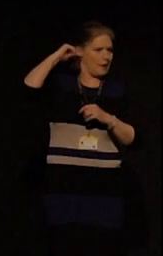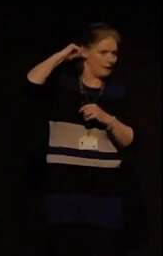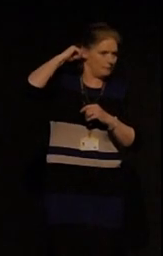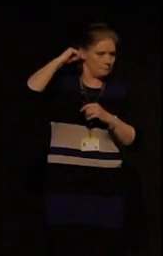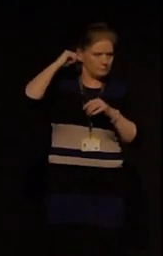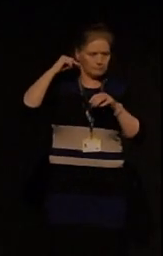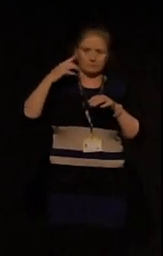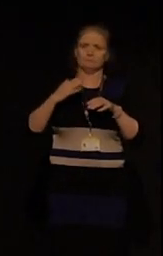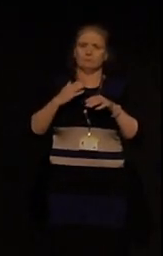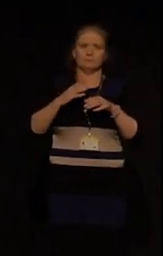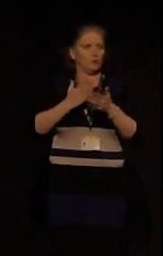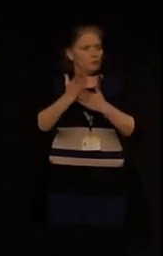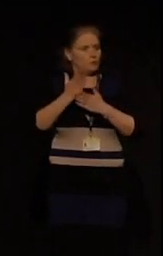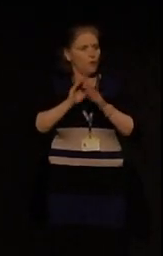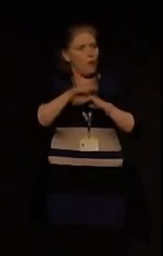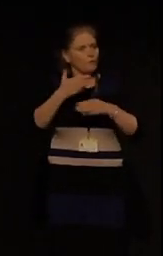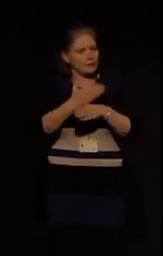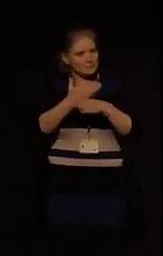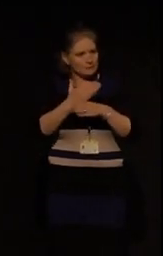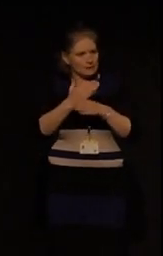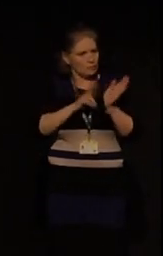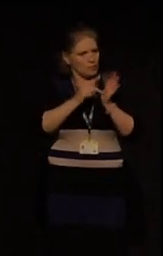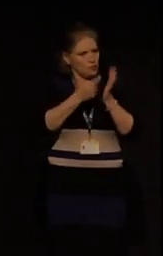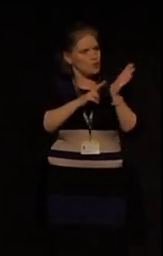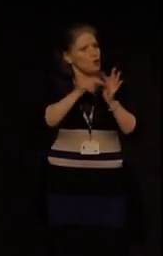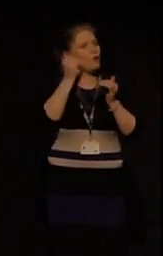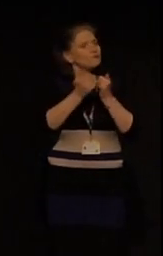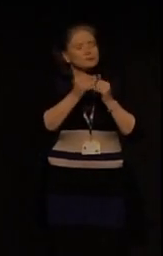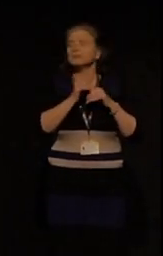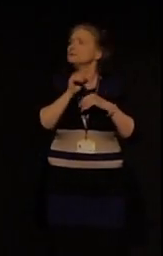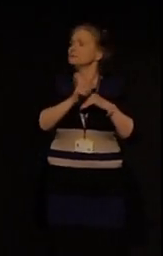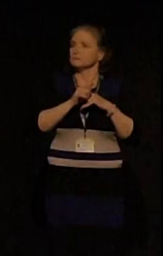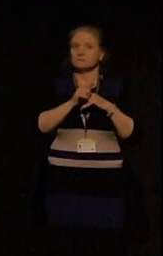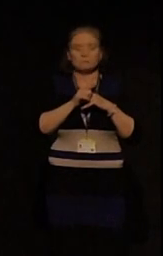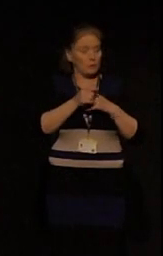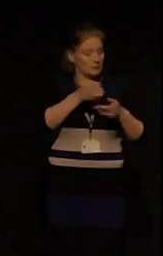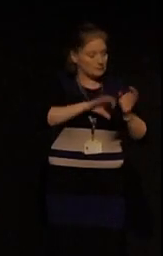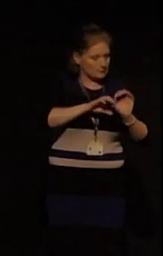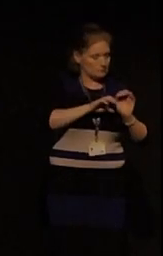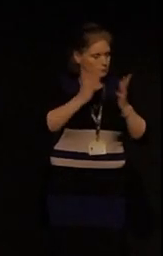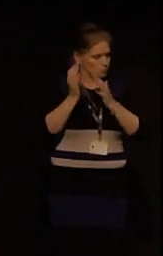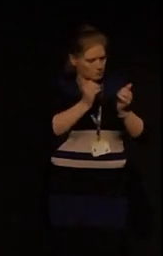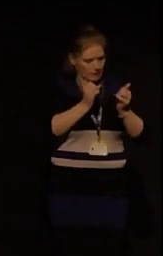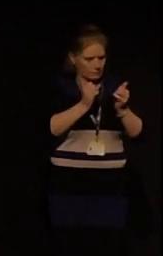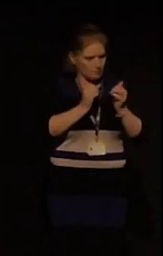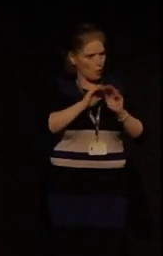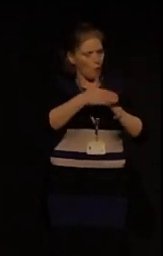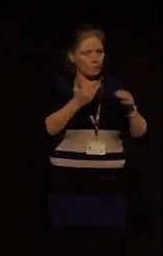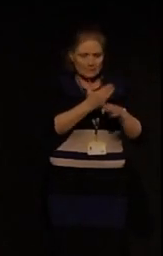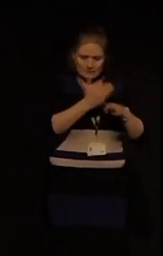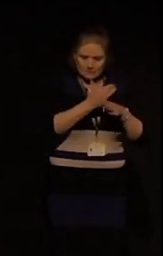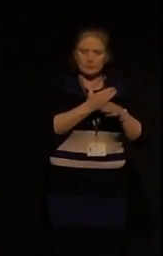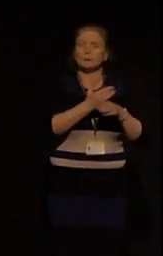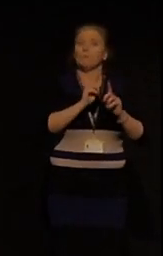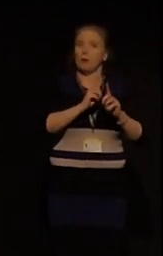some hyperactivity in the nerve. We never could see that as scientists, the hyperactivity.